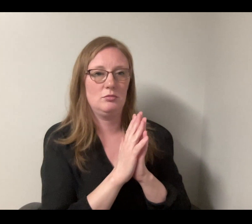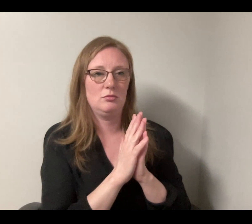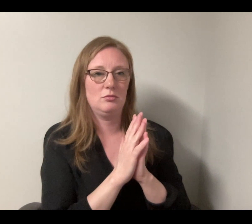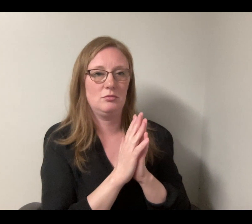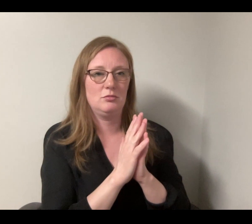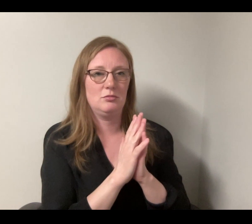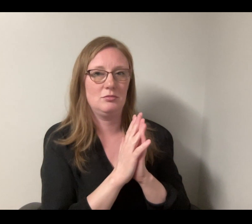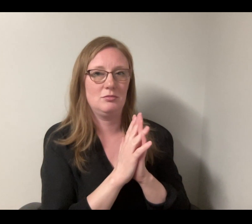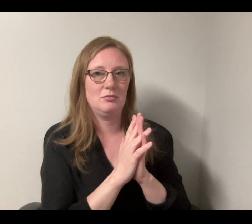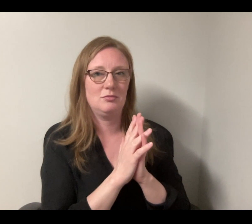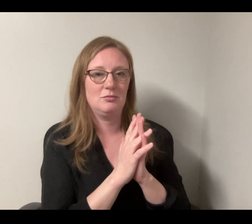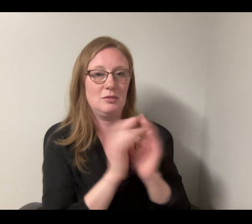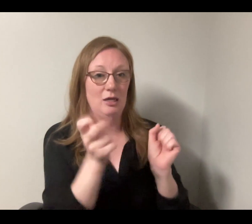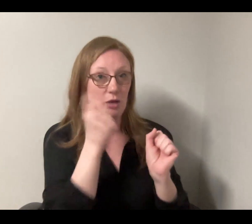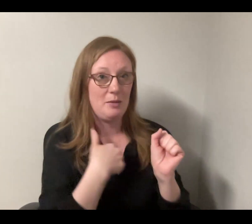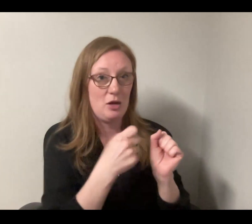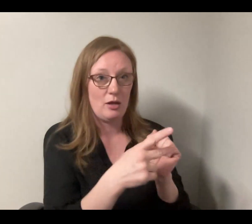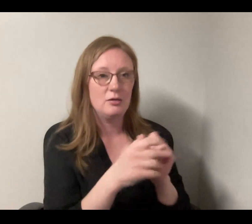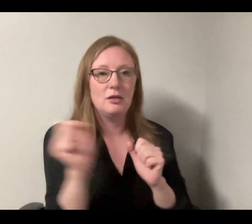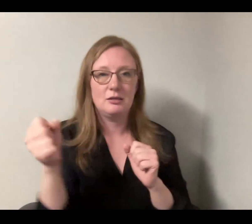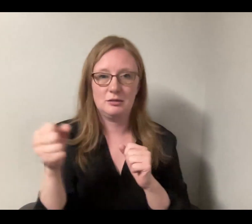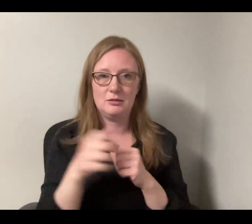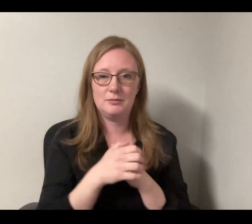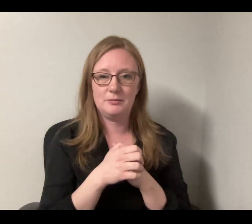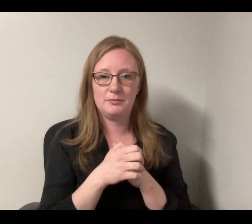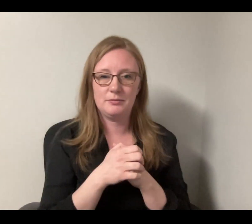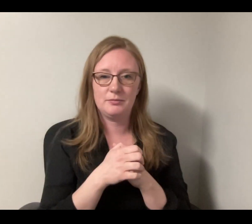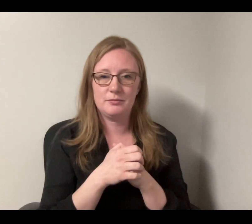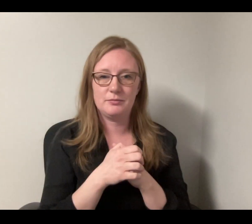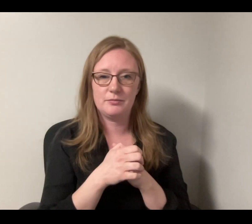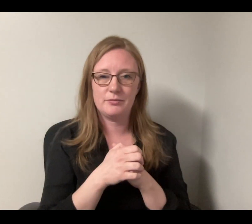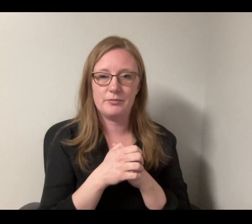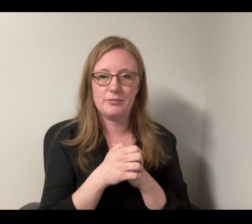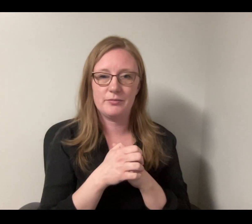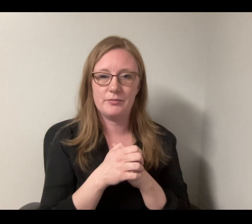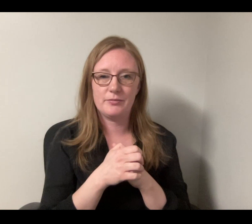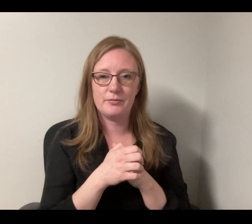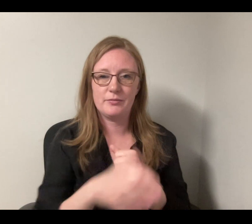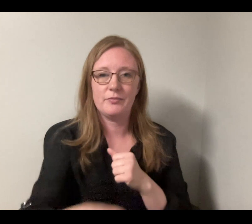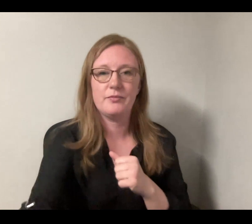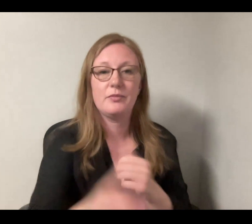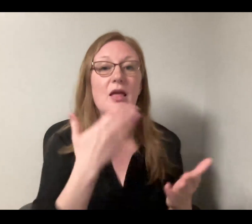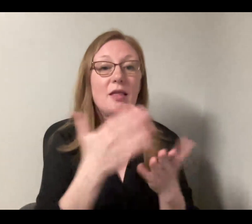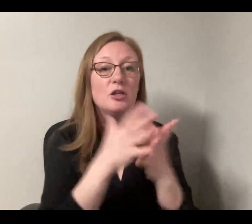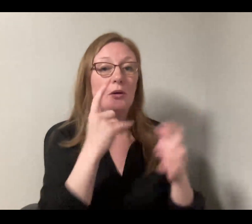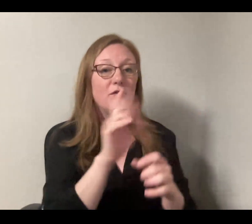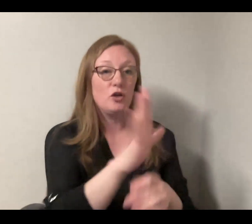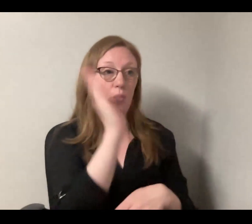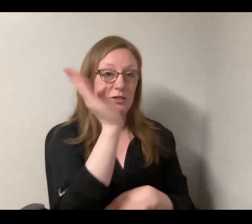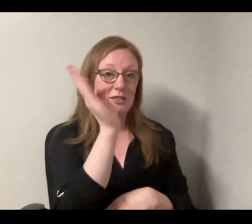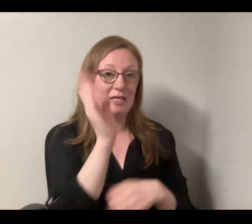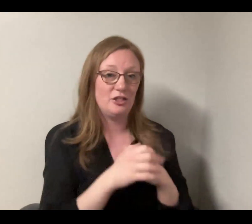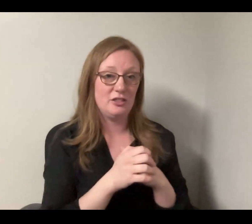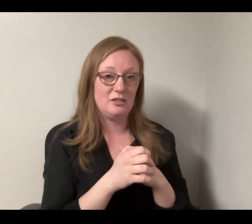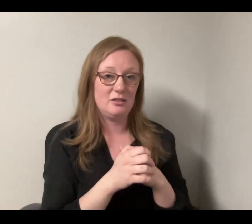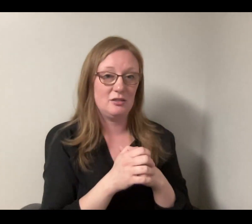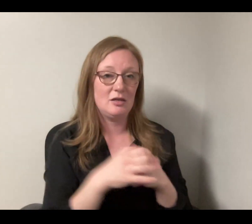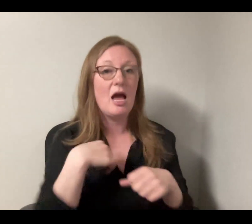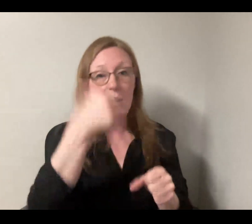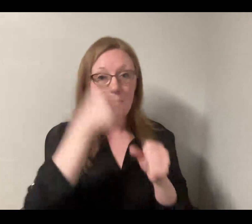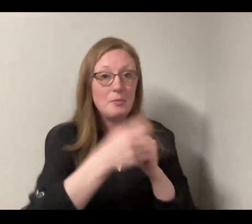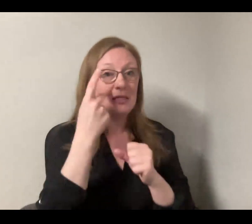you hear me okay? Yeah. Thanks so much for the presentation. I've never seen some